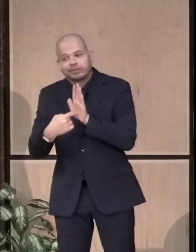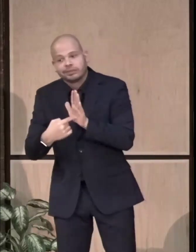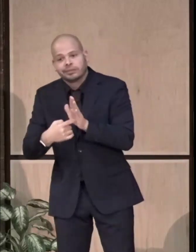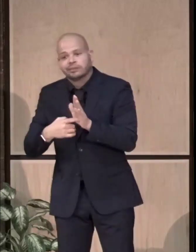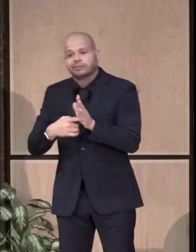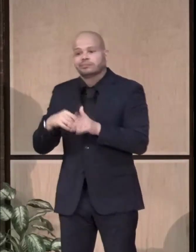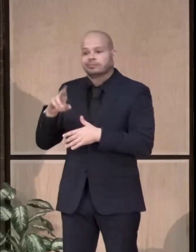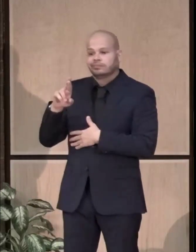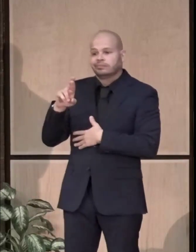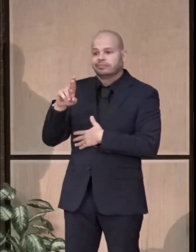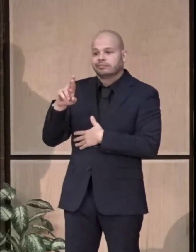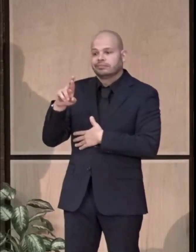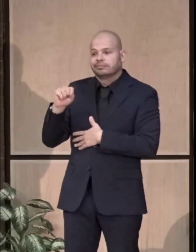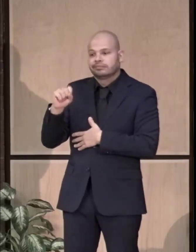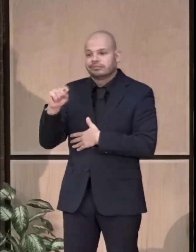exact term, but basically it's